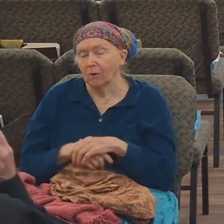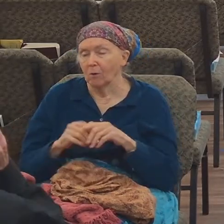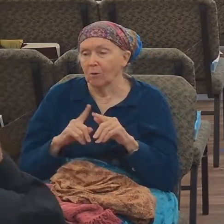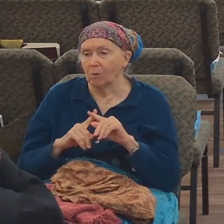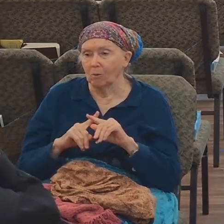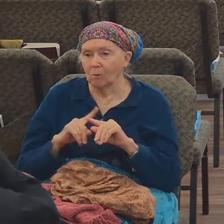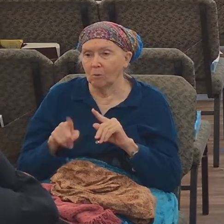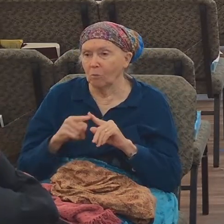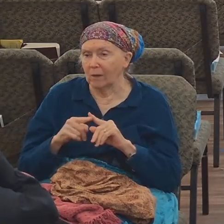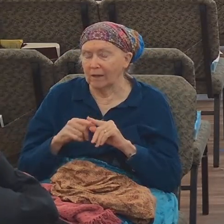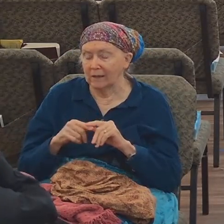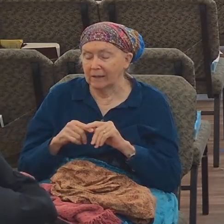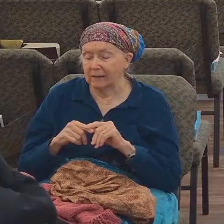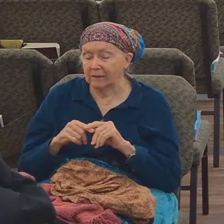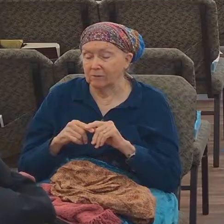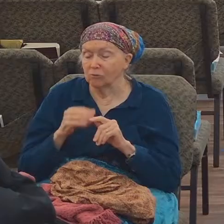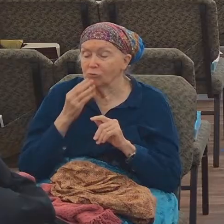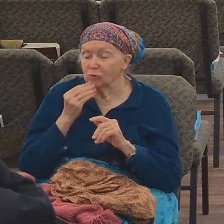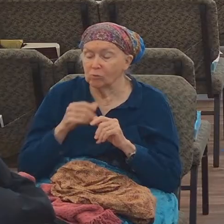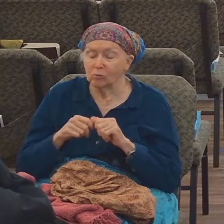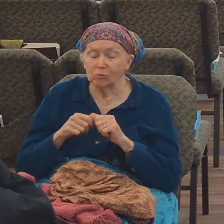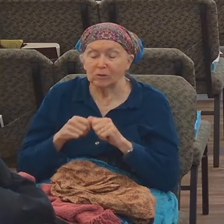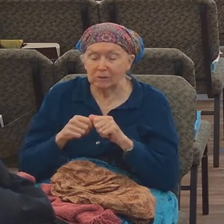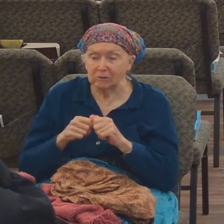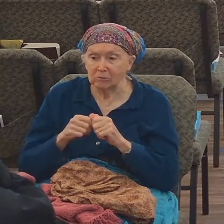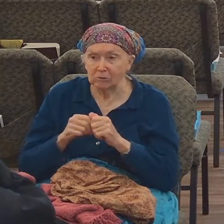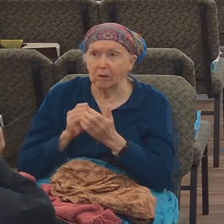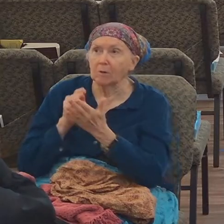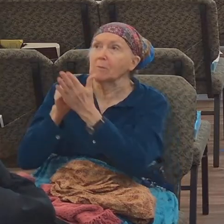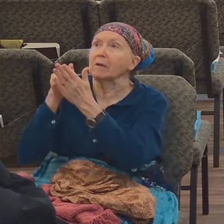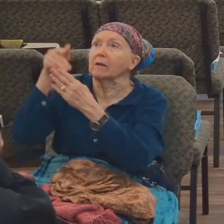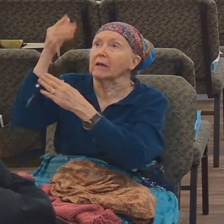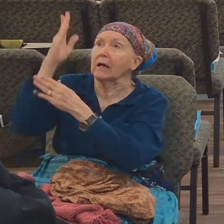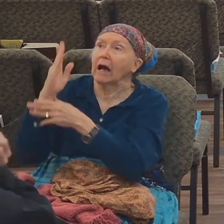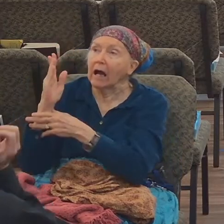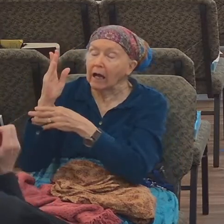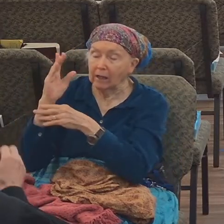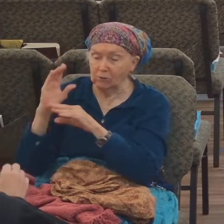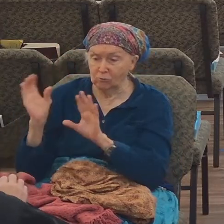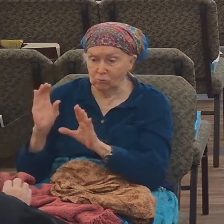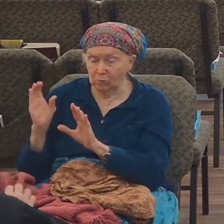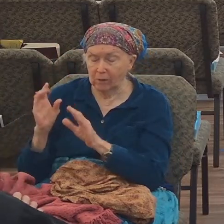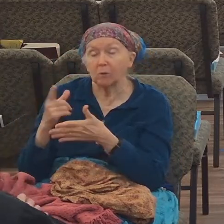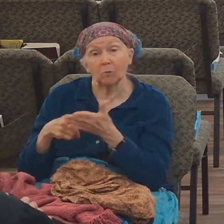against what God is doing, what's the result? There's always